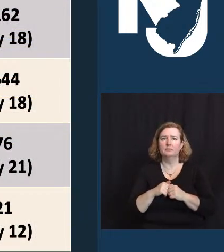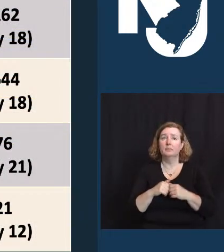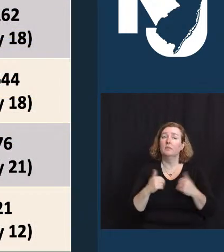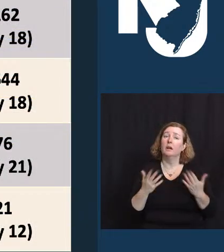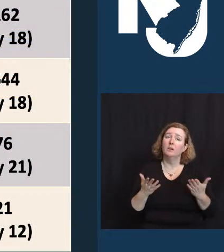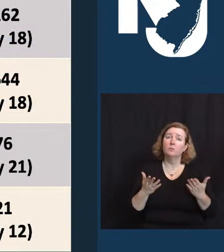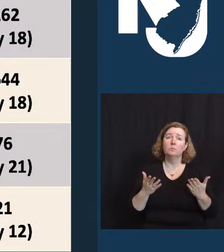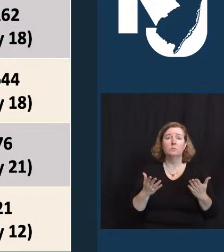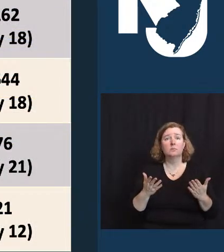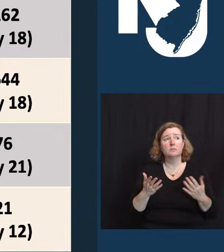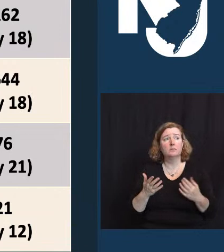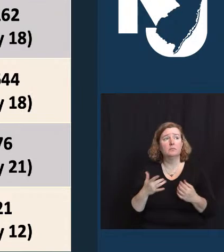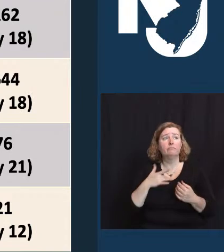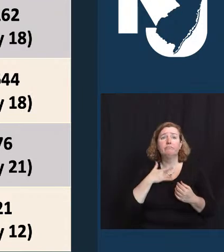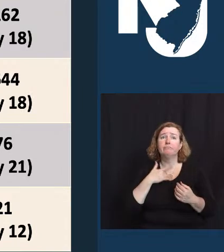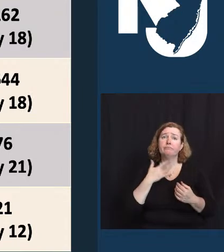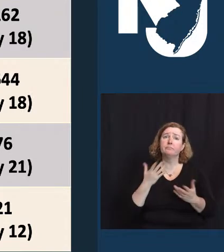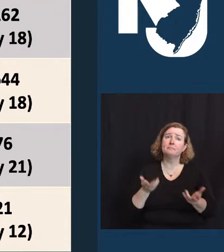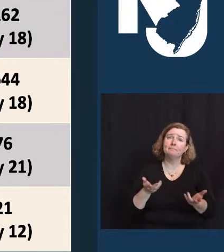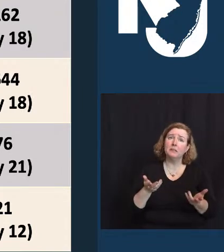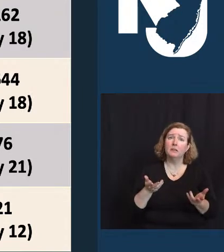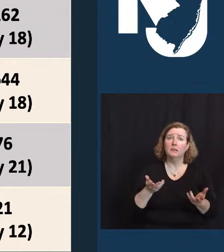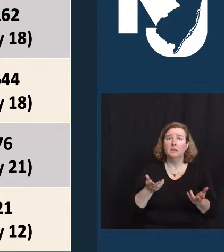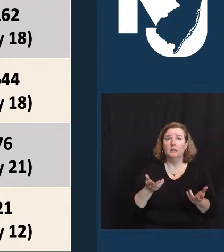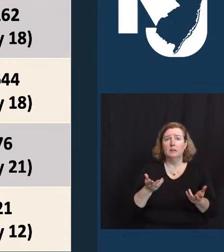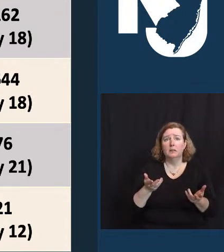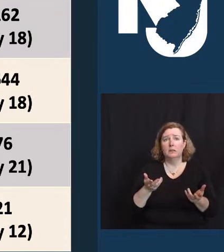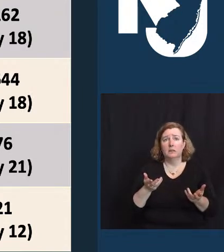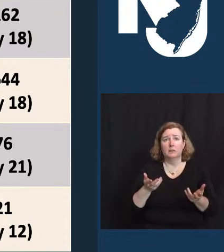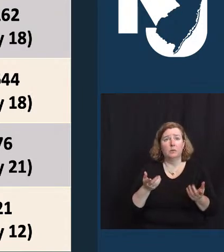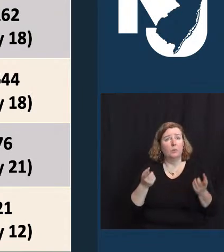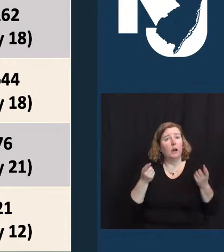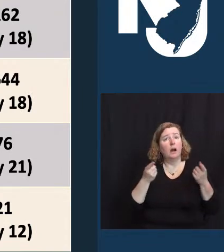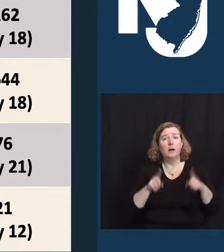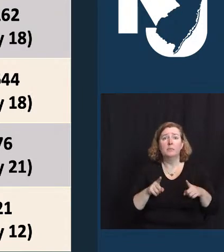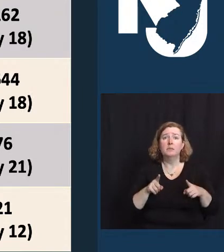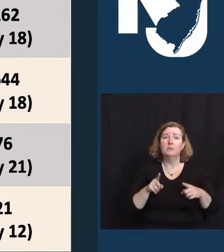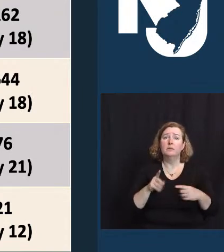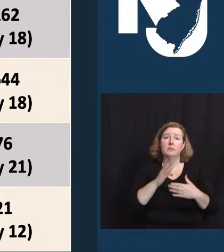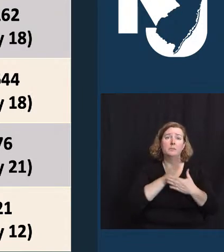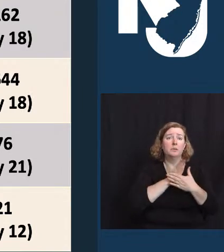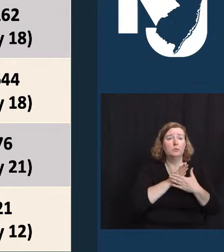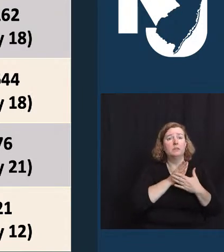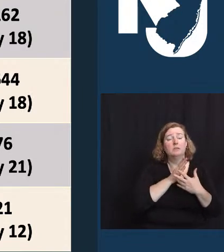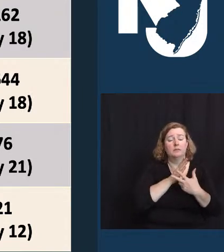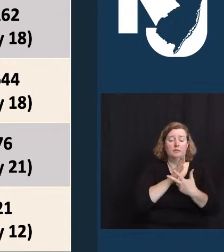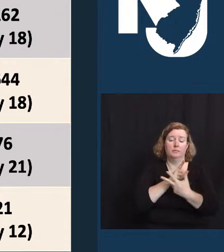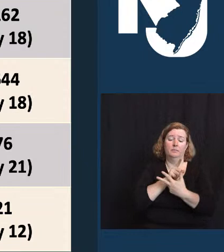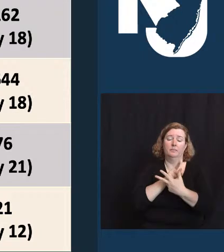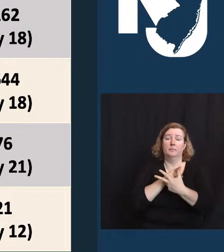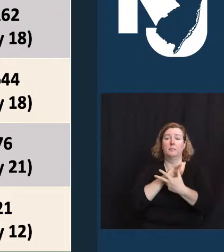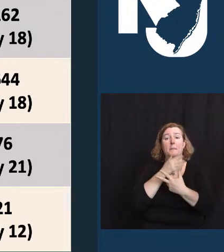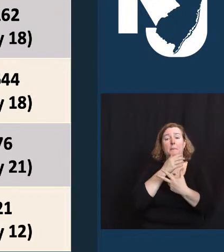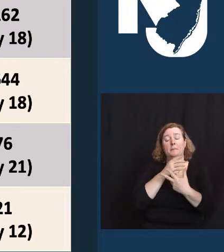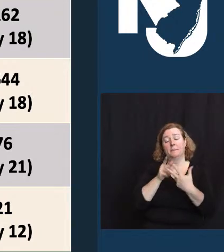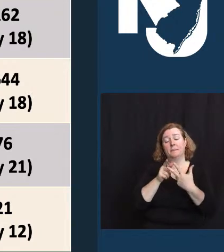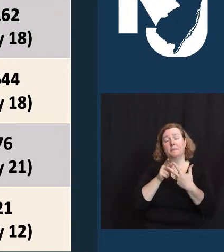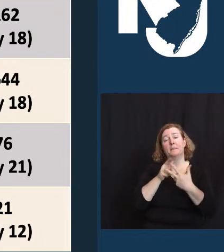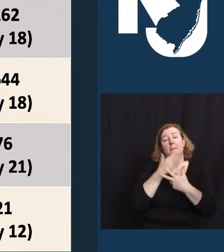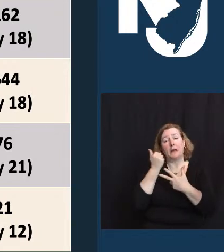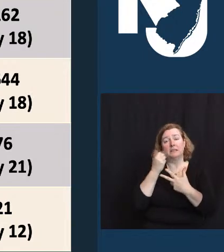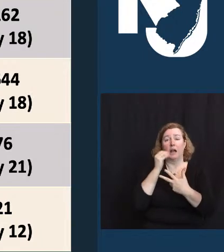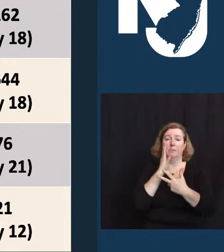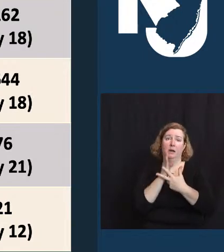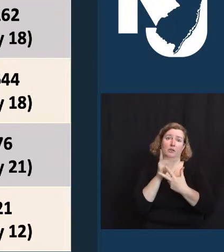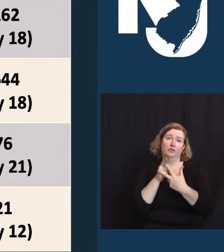we're likely looking at a reality somewhere between best and moderate. but we all have to redouble our efforts to keep the